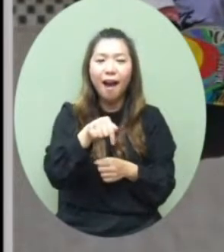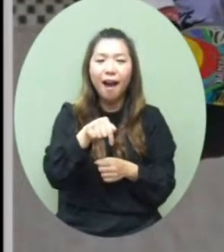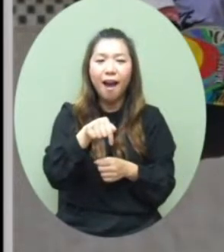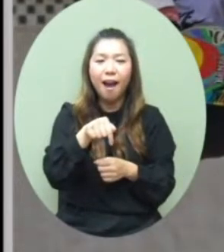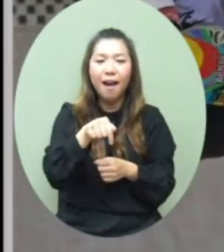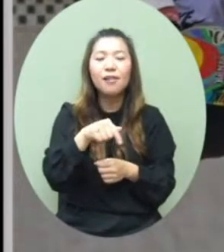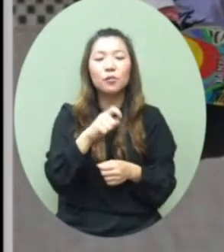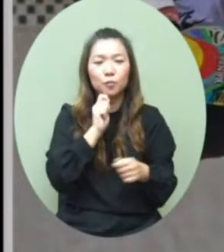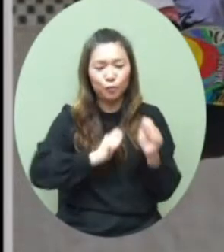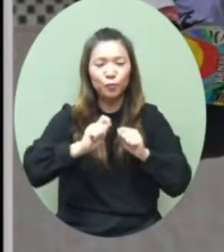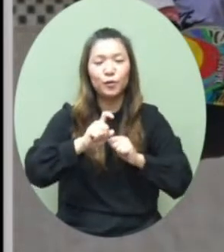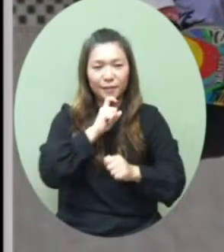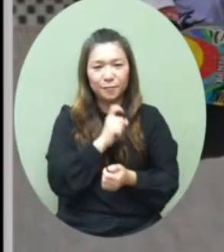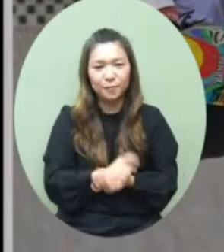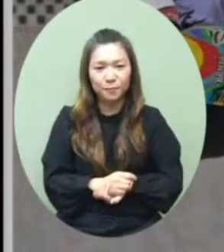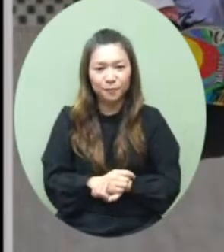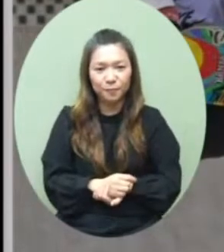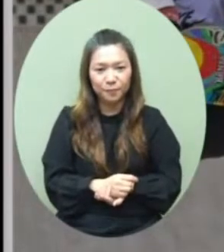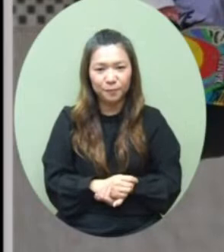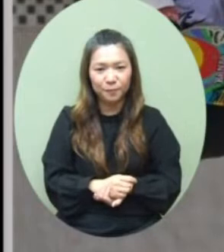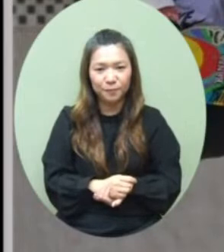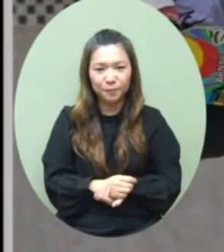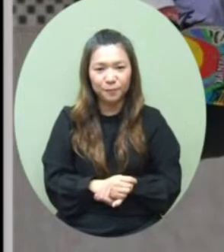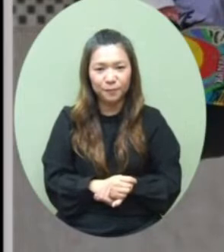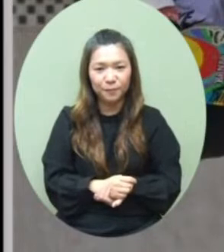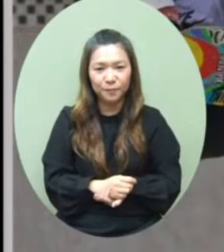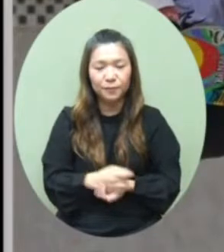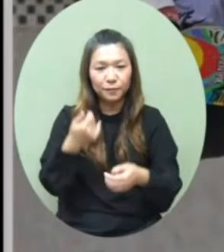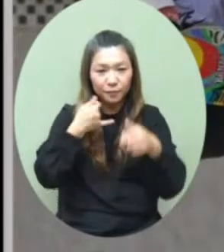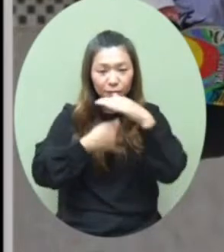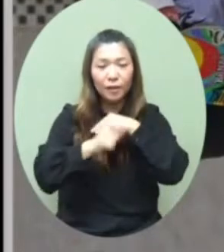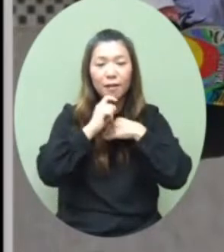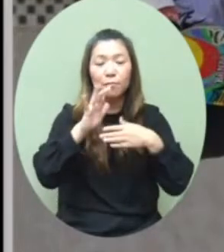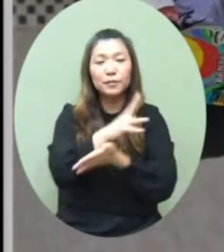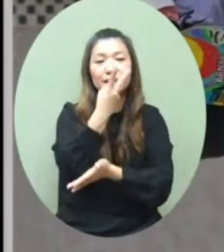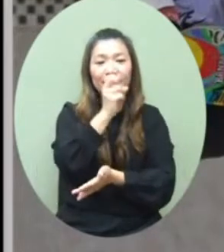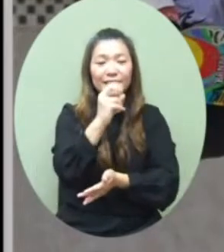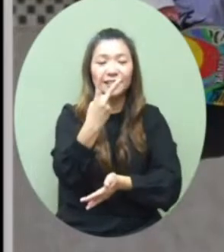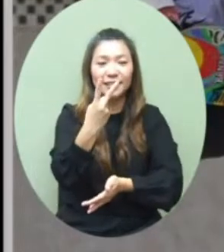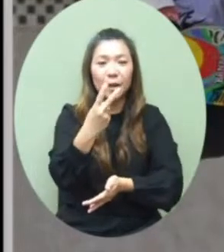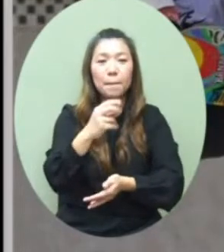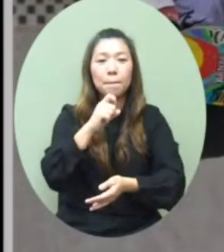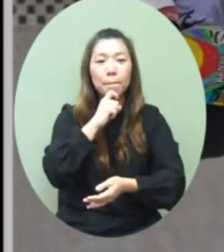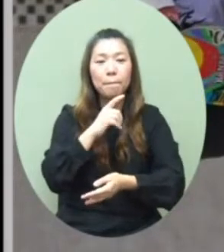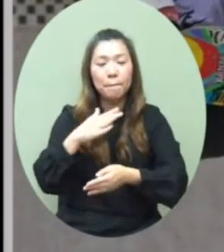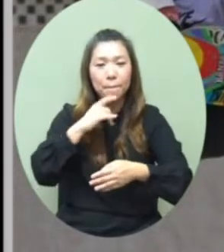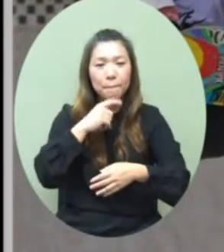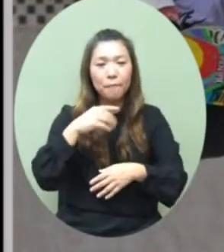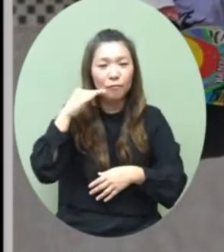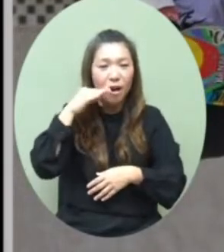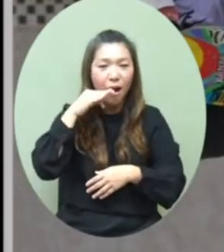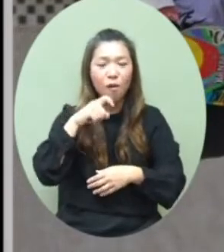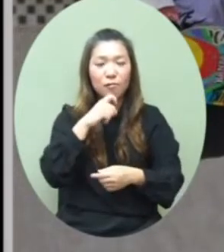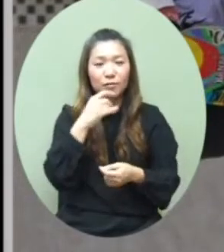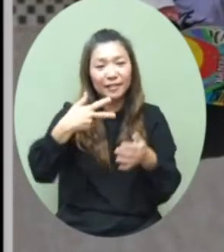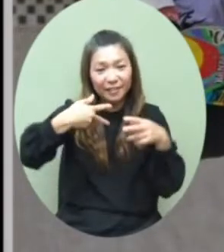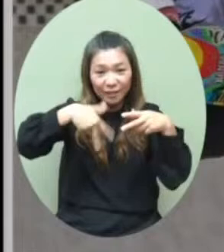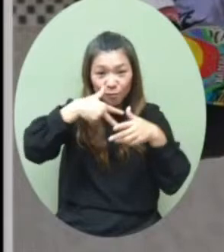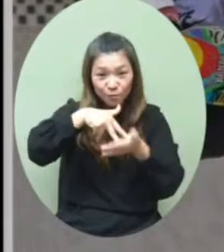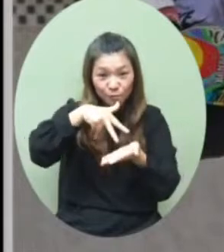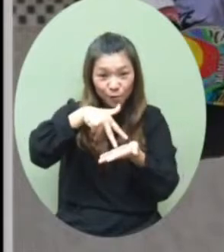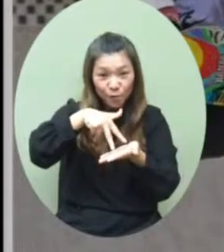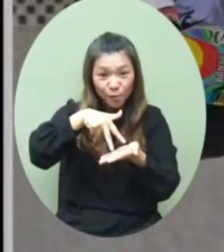which are immensely popular extreme sports among the youth generation around the world. There are also